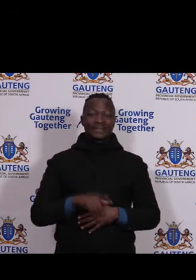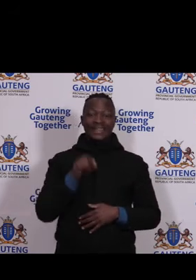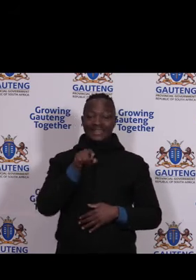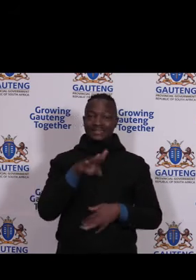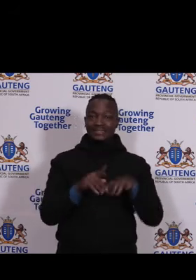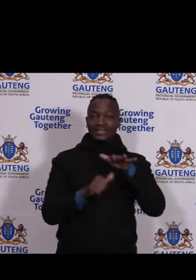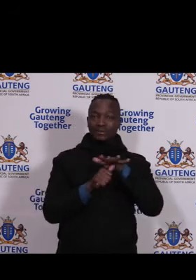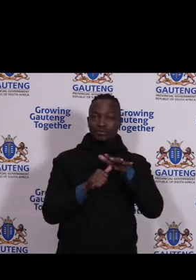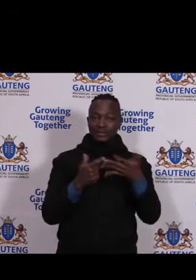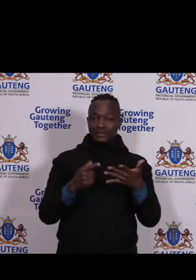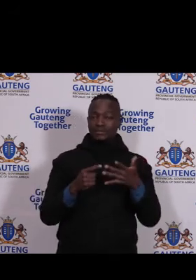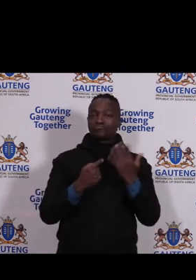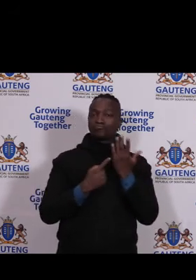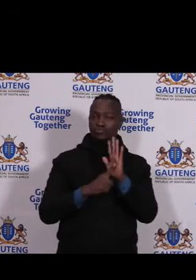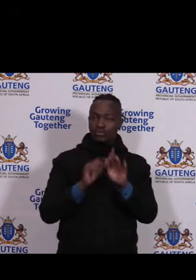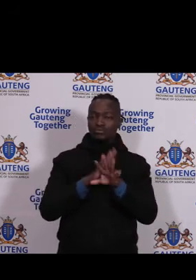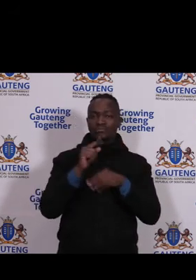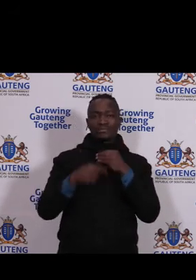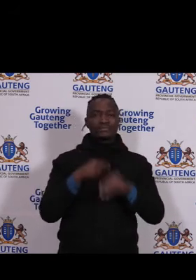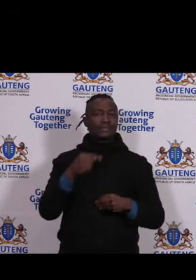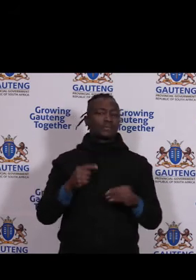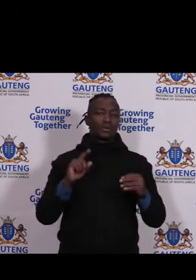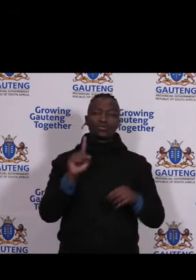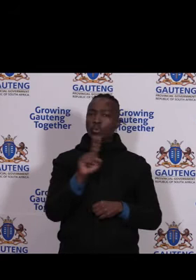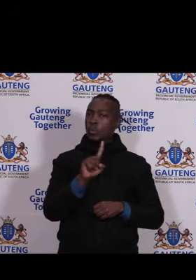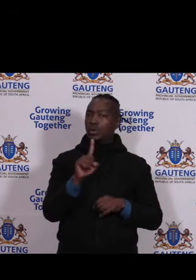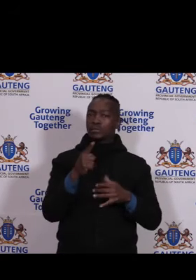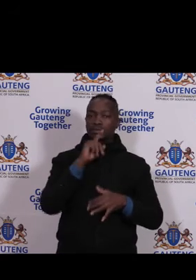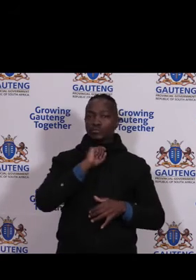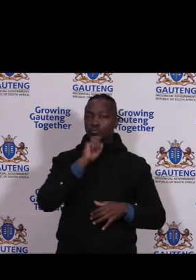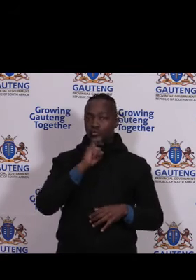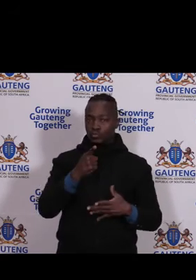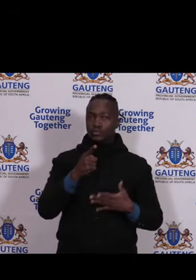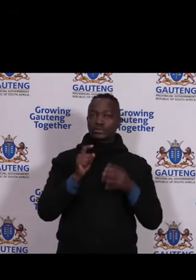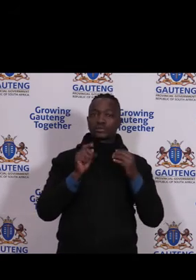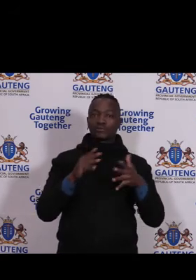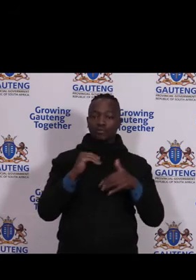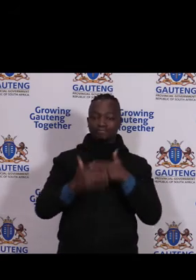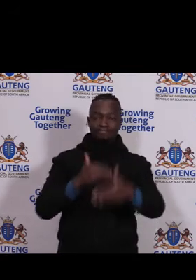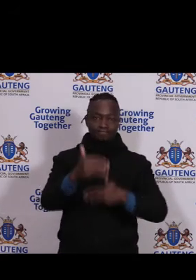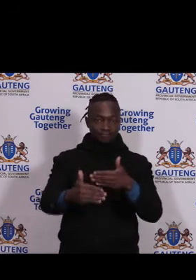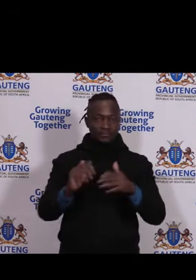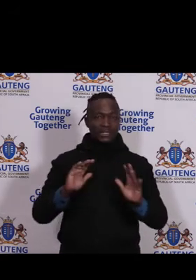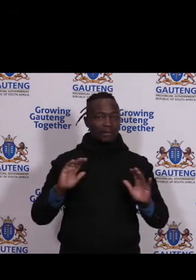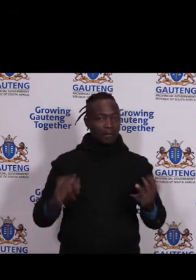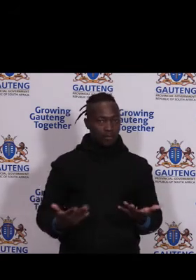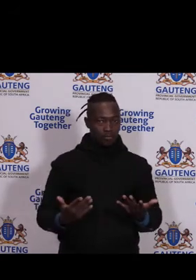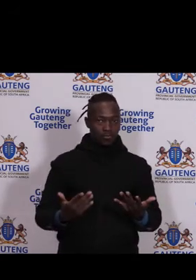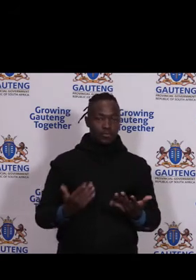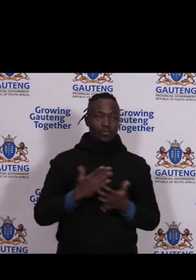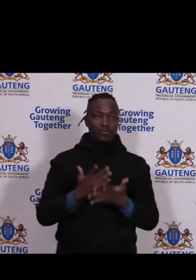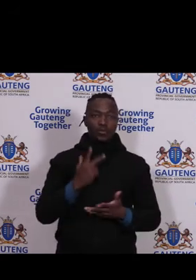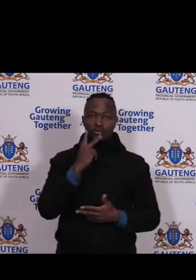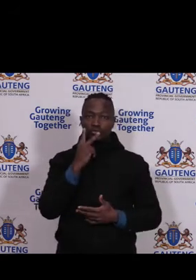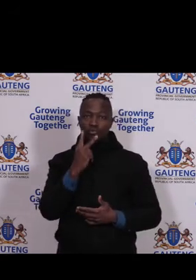important indication also about what we actually using for going forward, how we are going to look